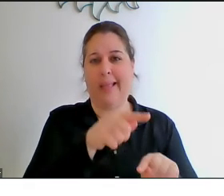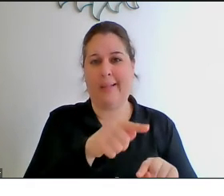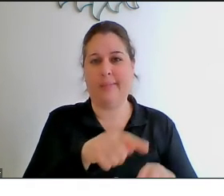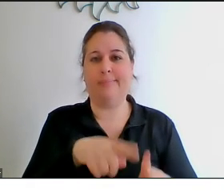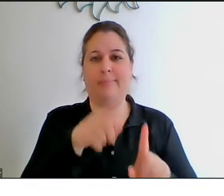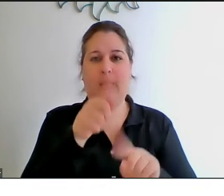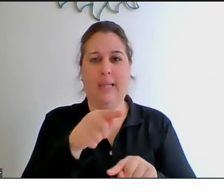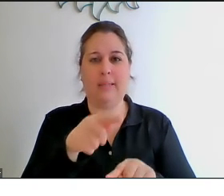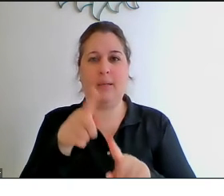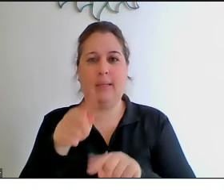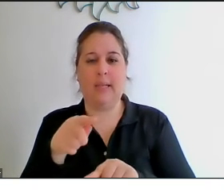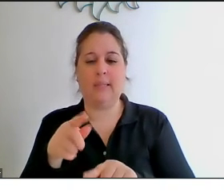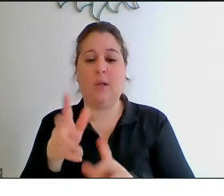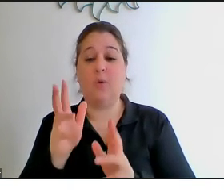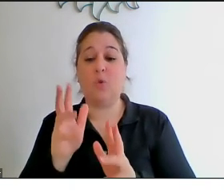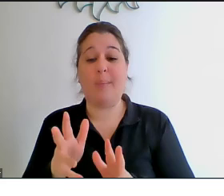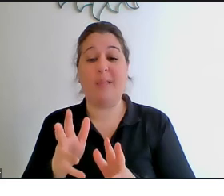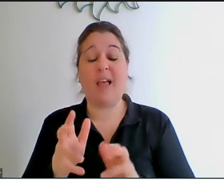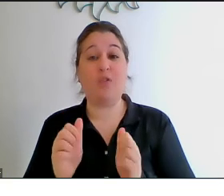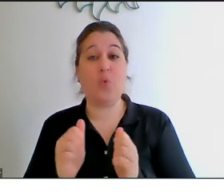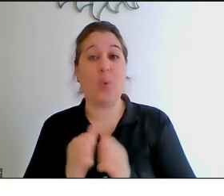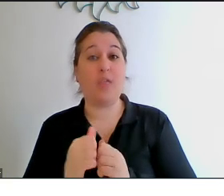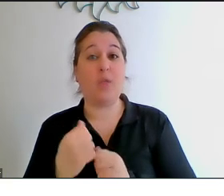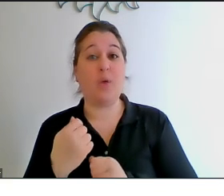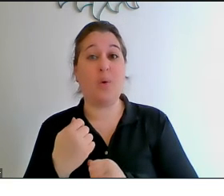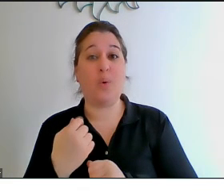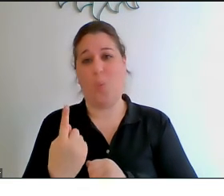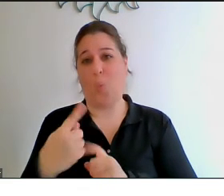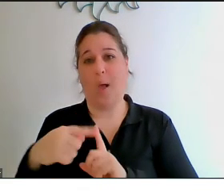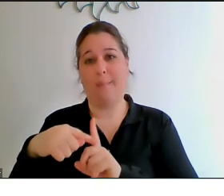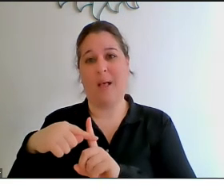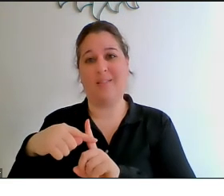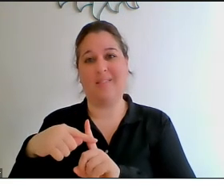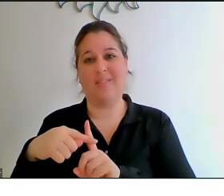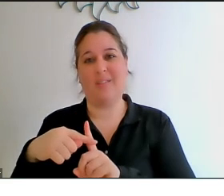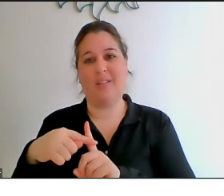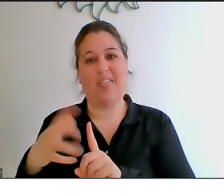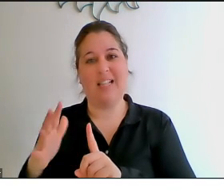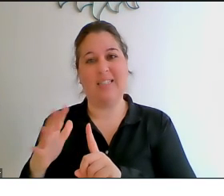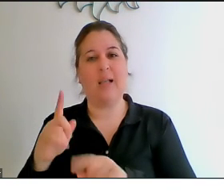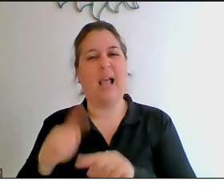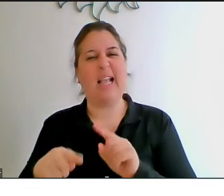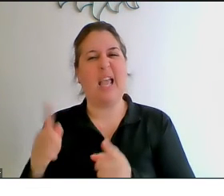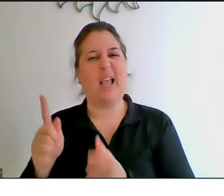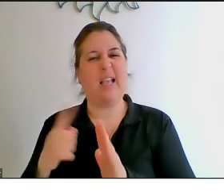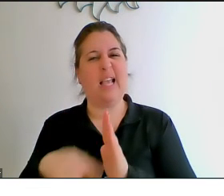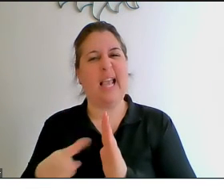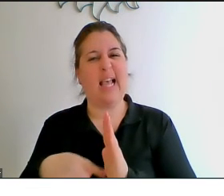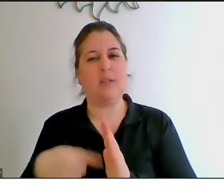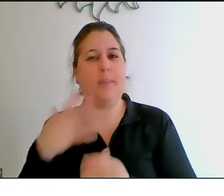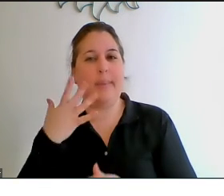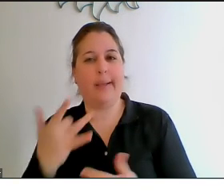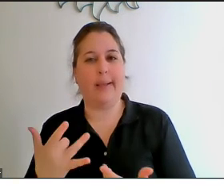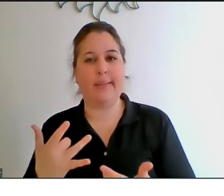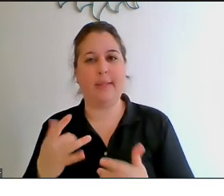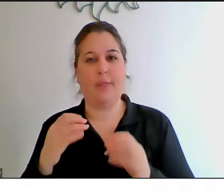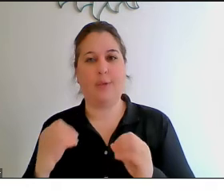1 positive, so my answer is +1. So -5 plus 6 equals